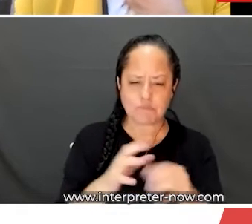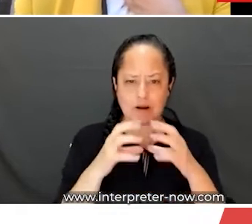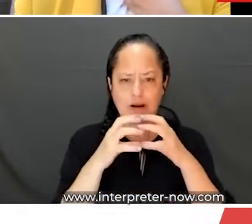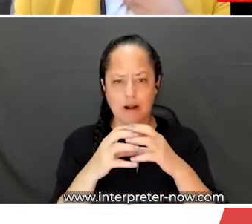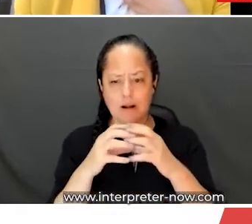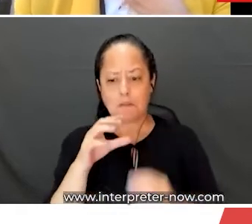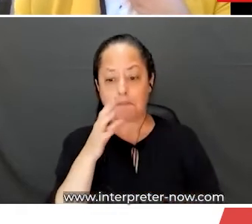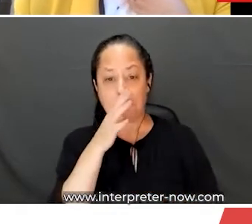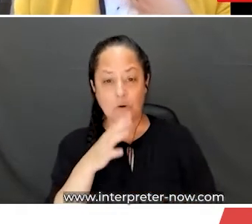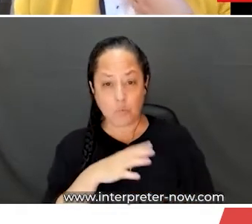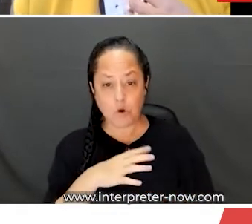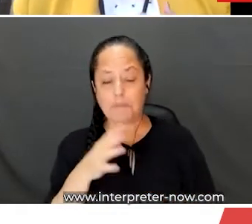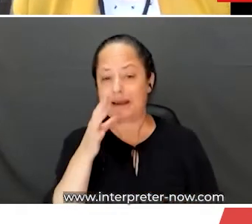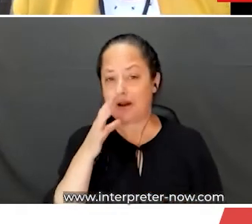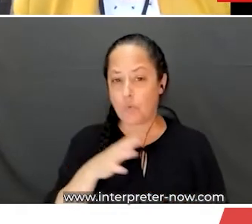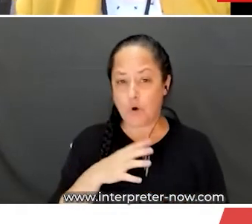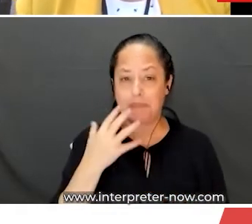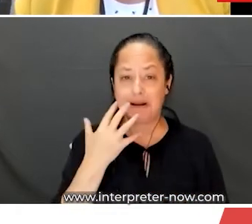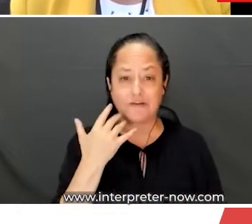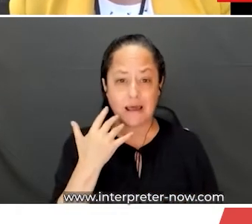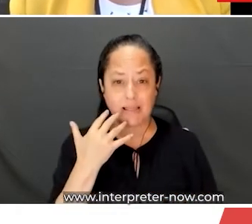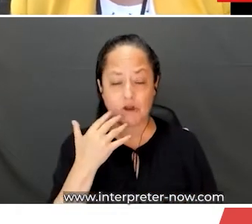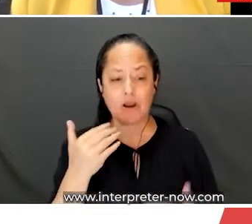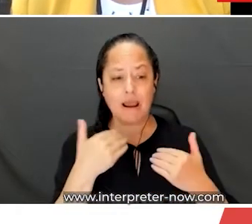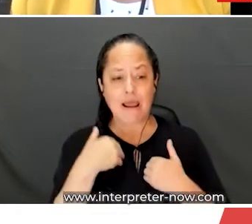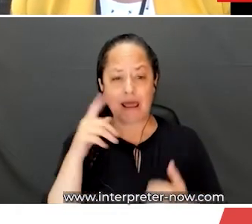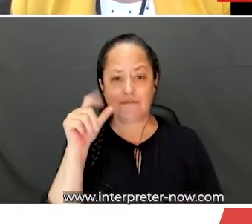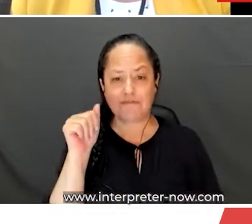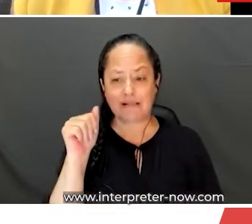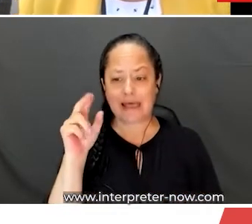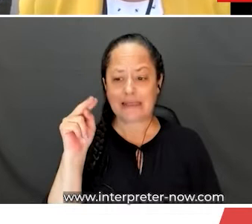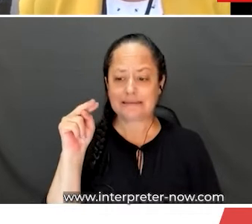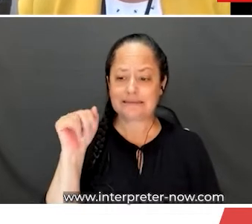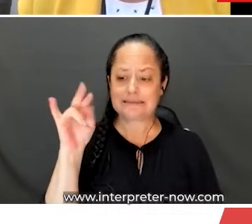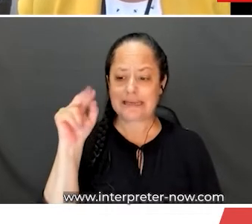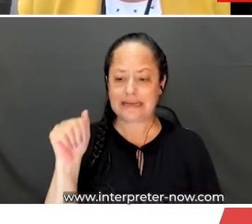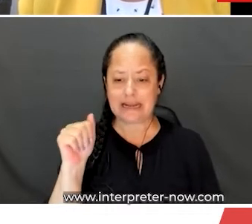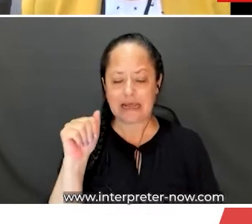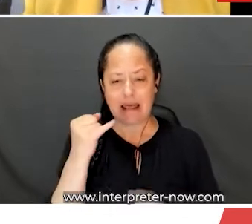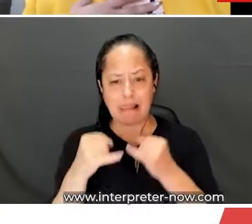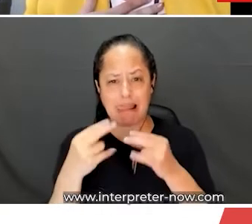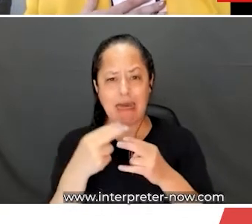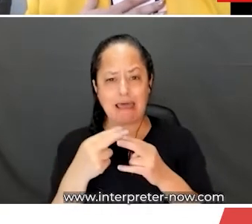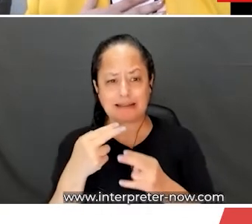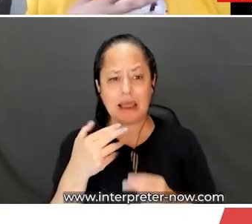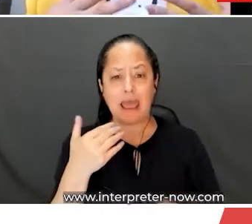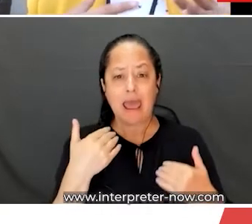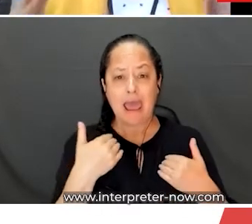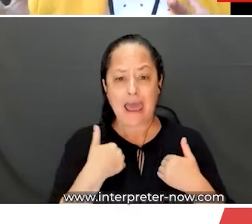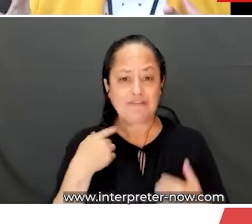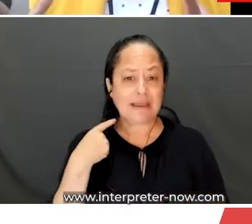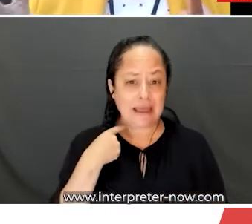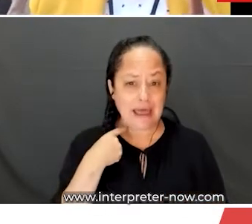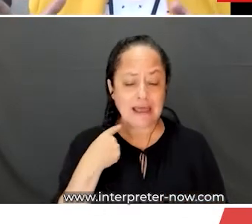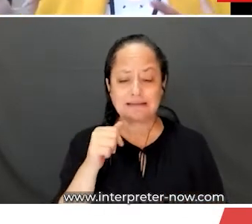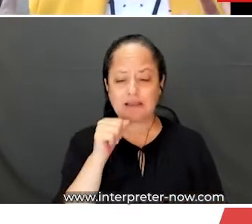a woman and being a woman of color, having a Latina surname, having an accent. I know I don't have an accent, but I've